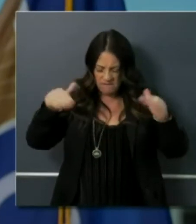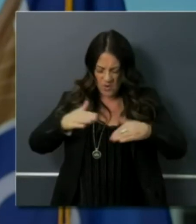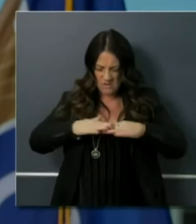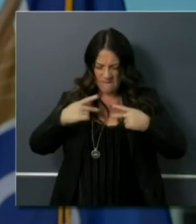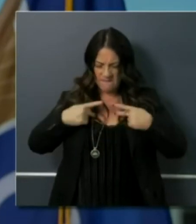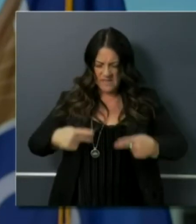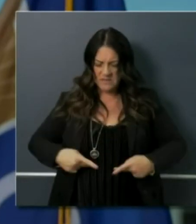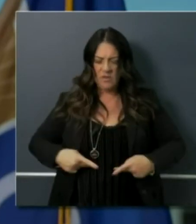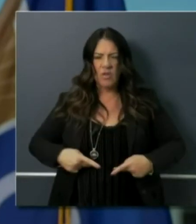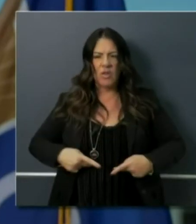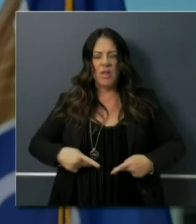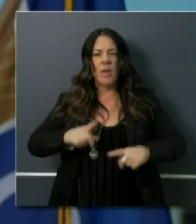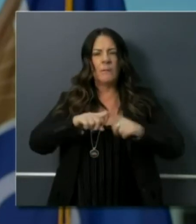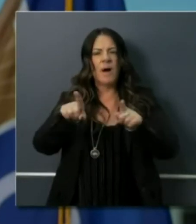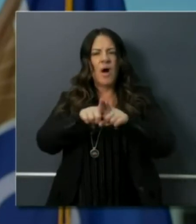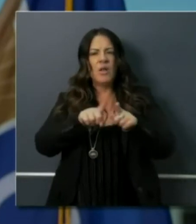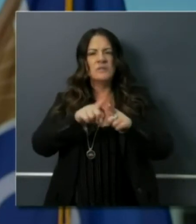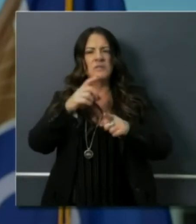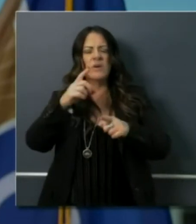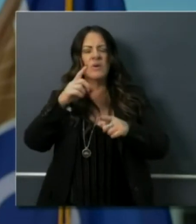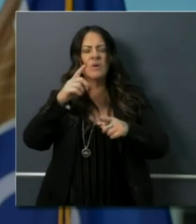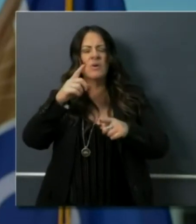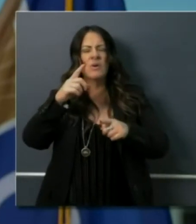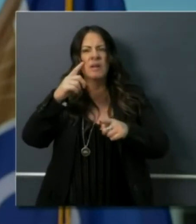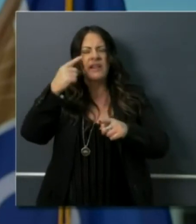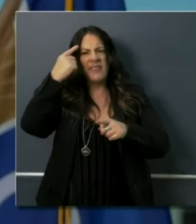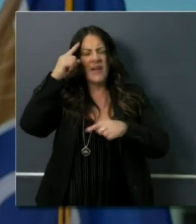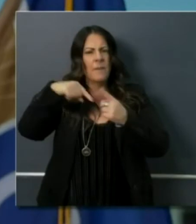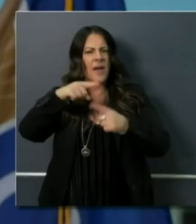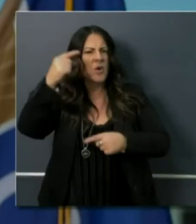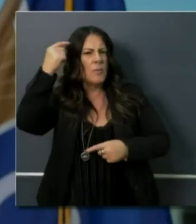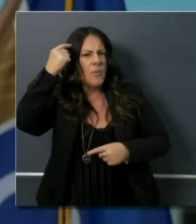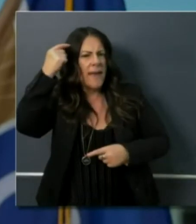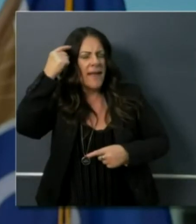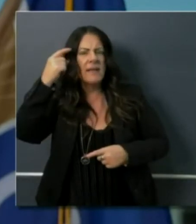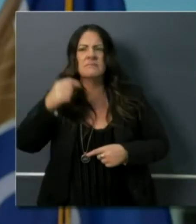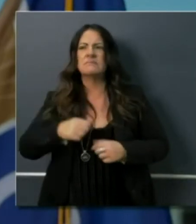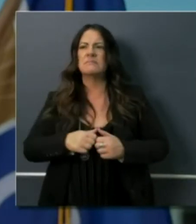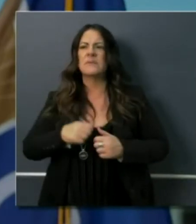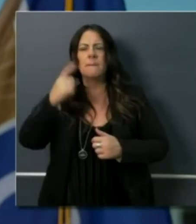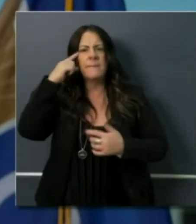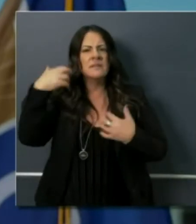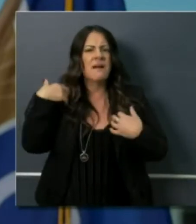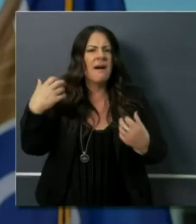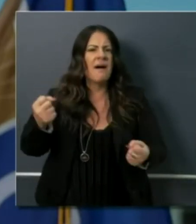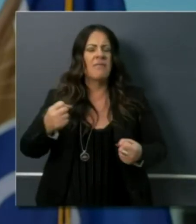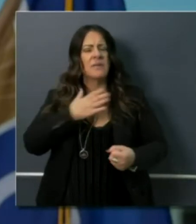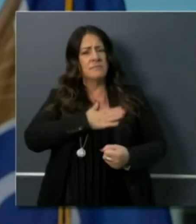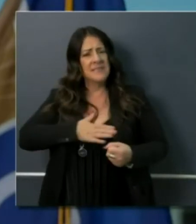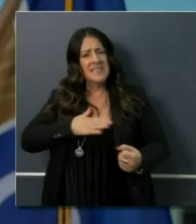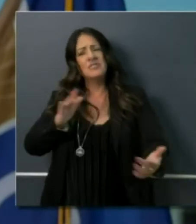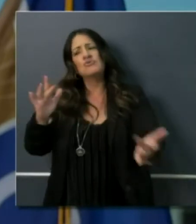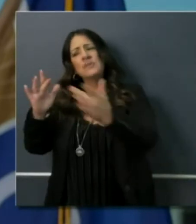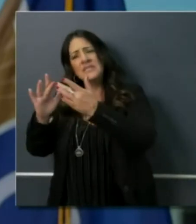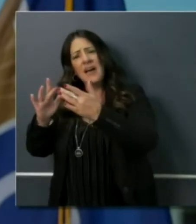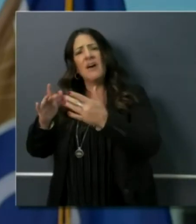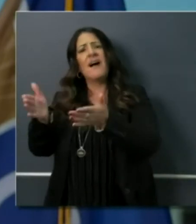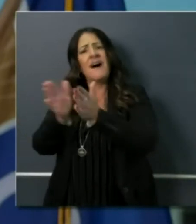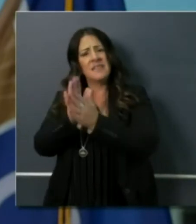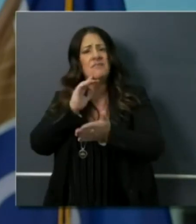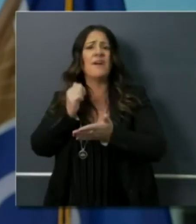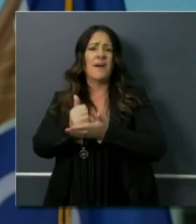but focus on their brain health, focus on their mental health. They ask for help. Please reach out, ask for